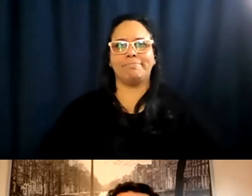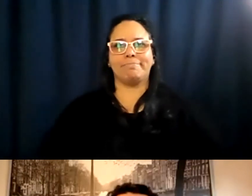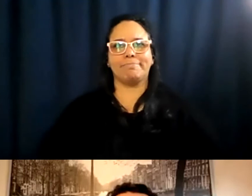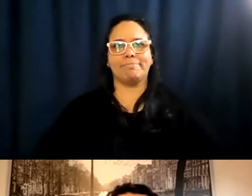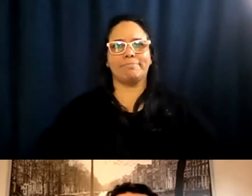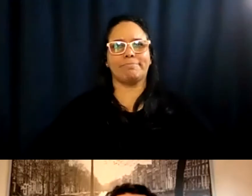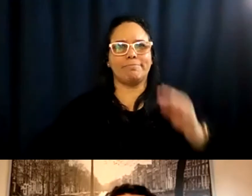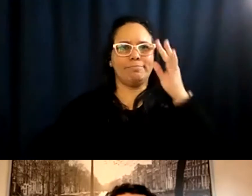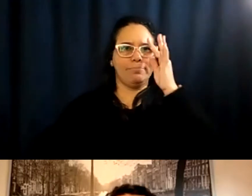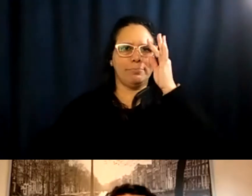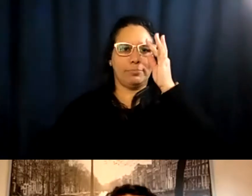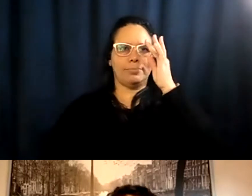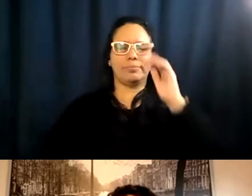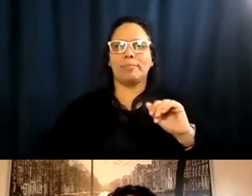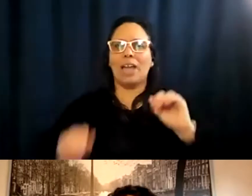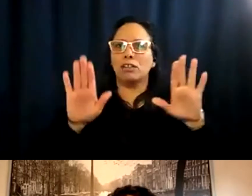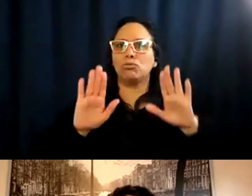That was great. Oh, that was great. Thank you.